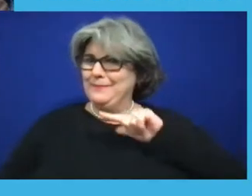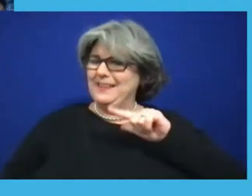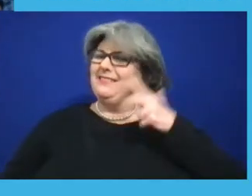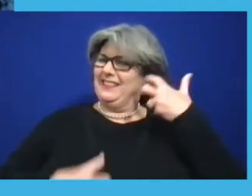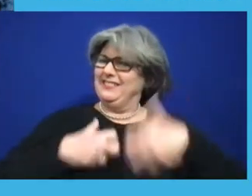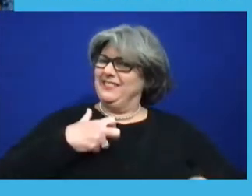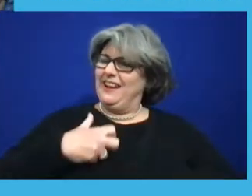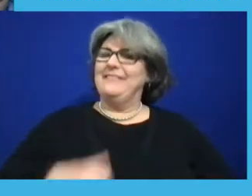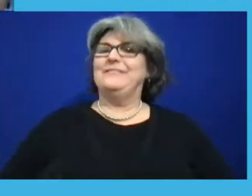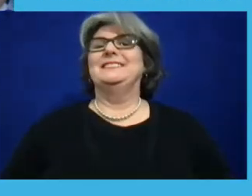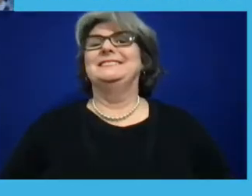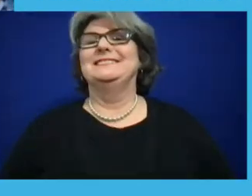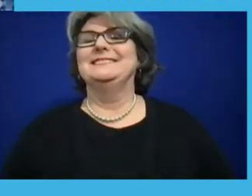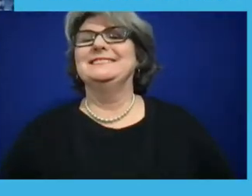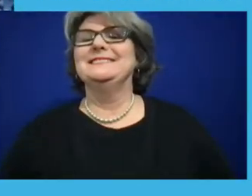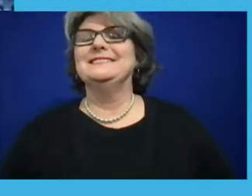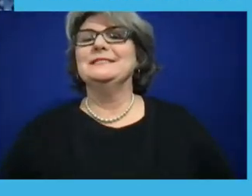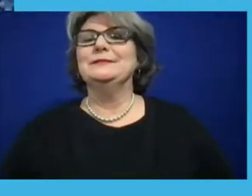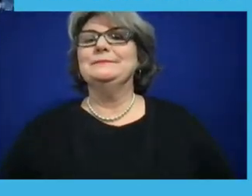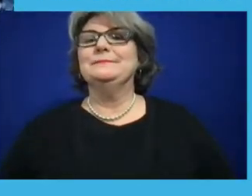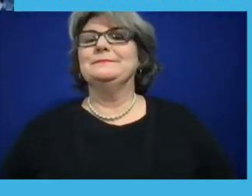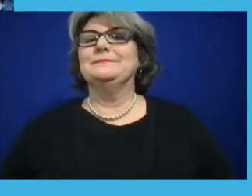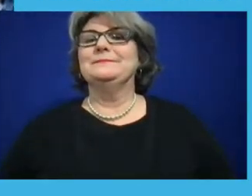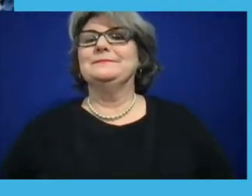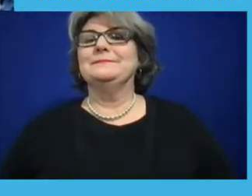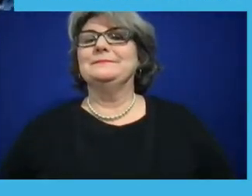That's a hard act to follow.